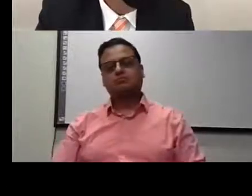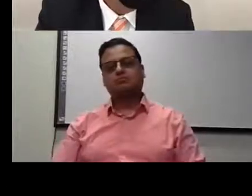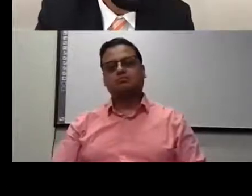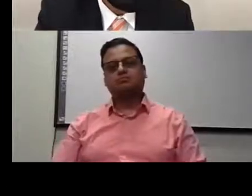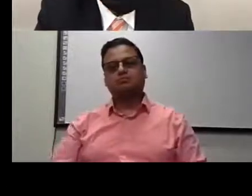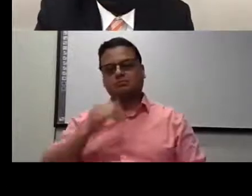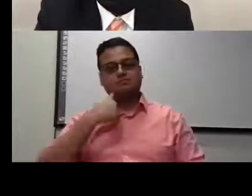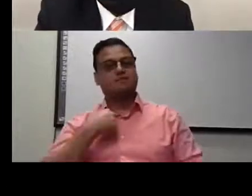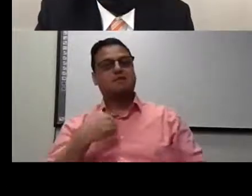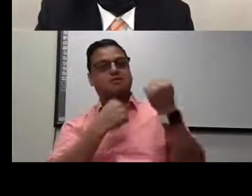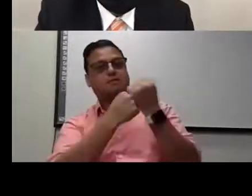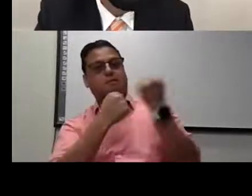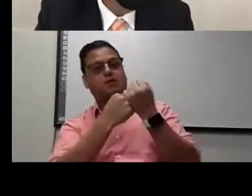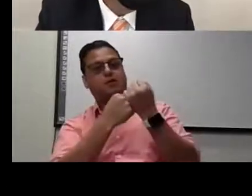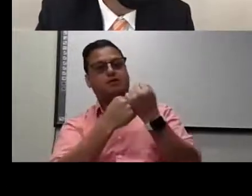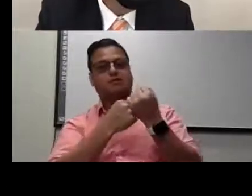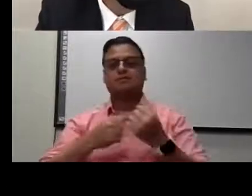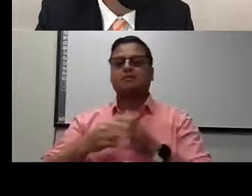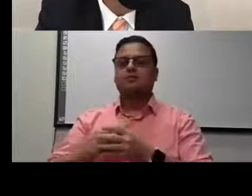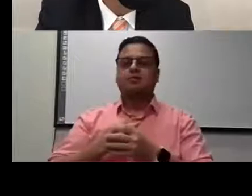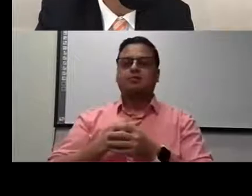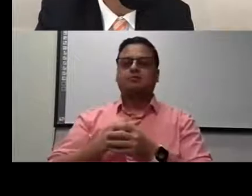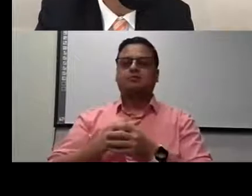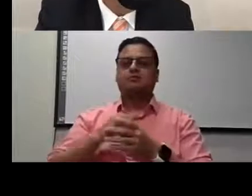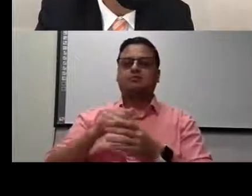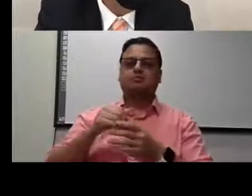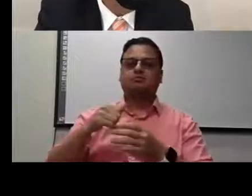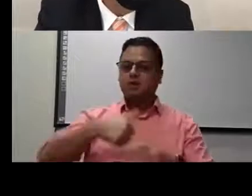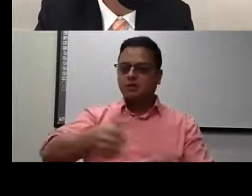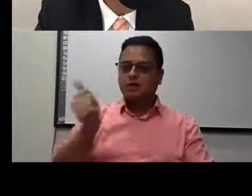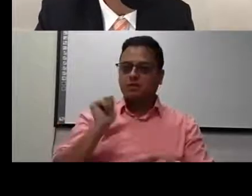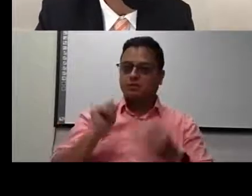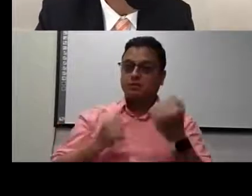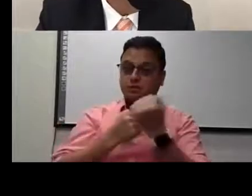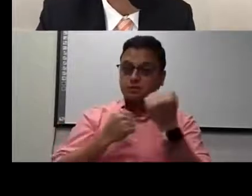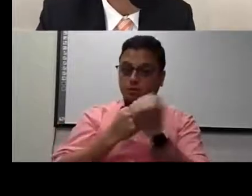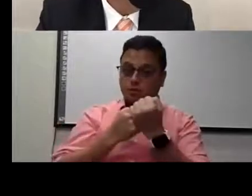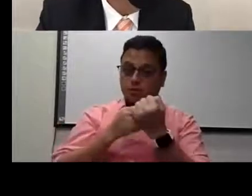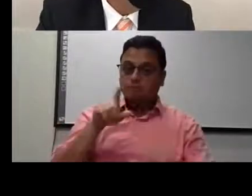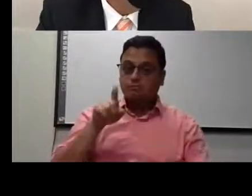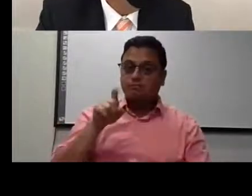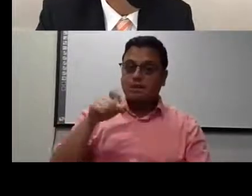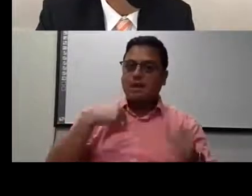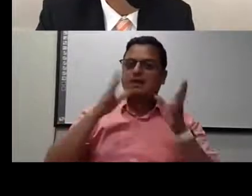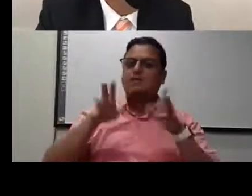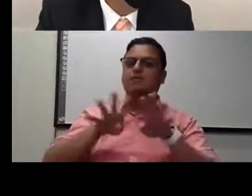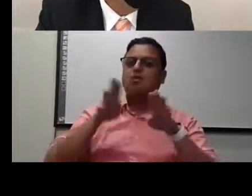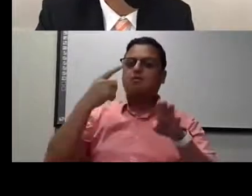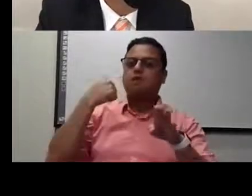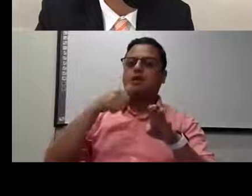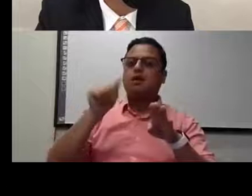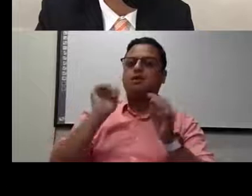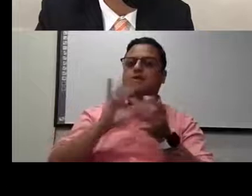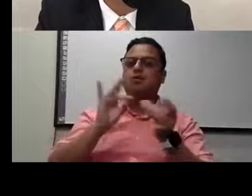I'll second. Great, thank you for the motion, Trustee Corzo, and the second, Trustee Watkins. I'll just leave it open for any further